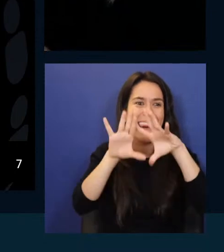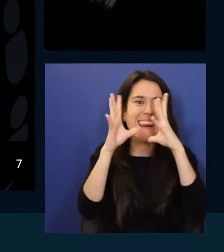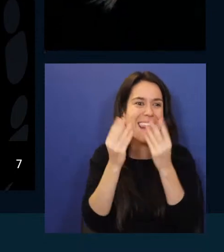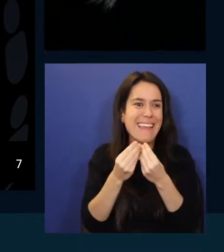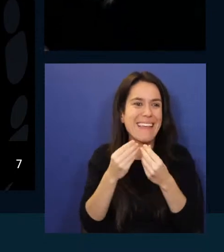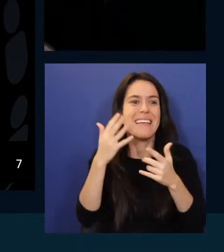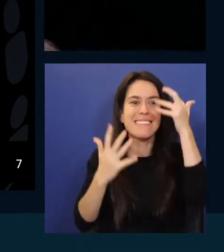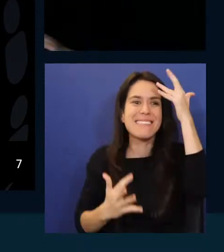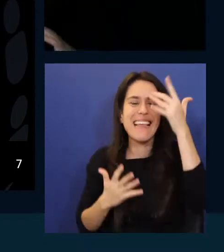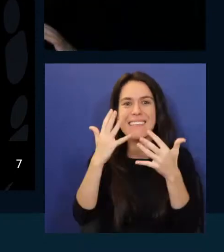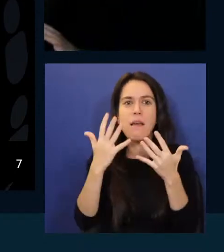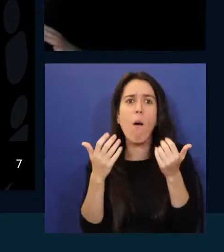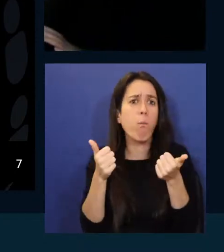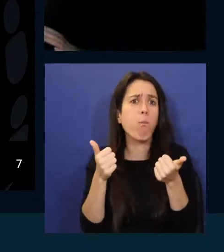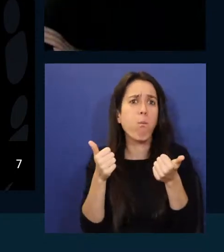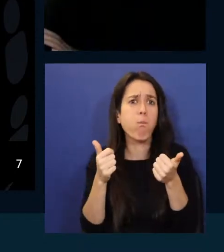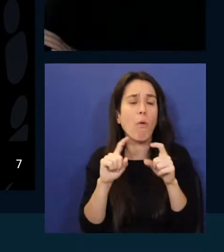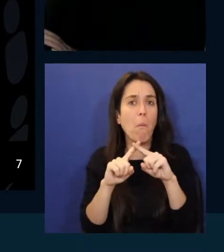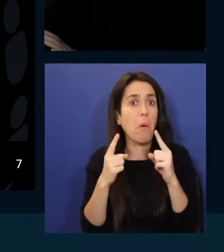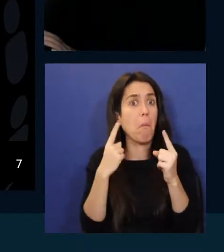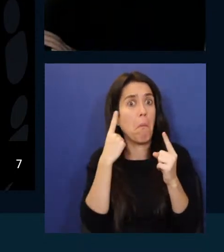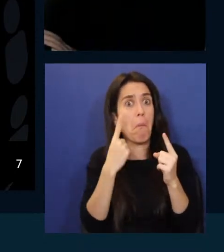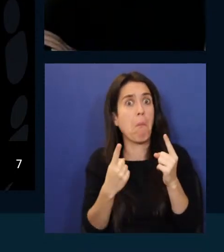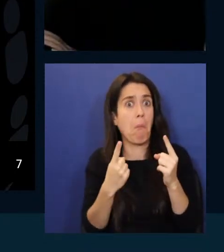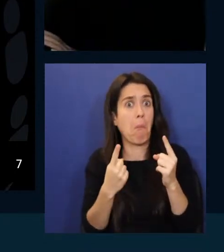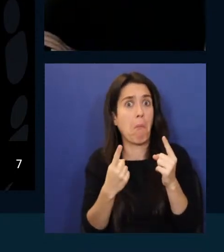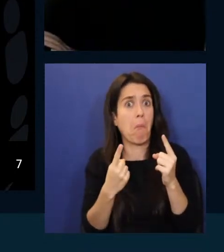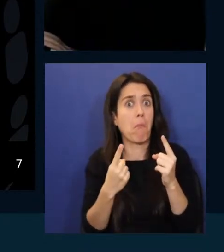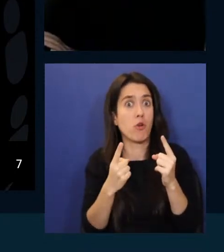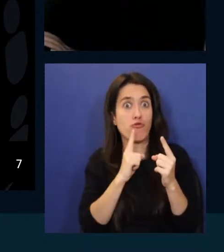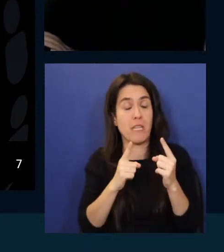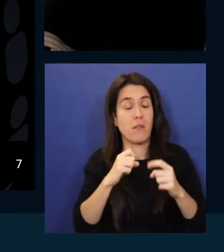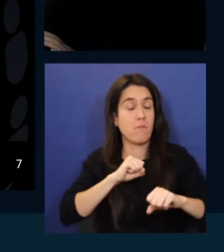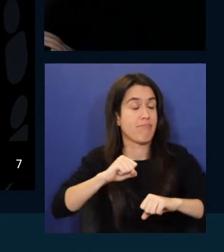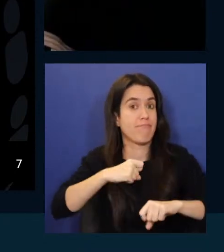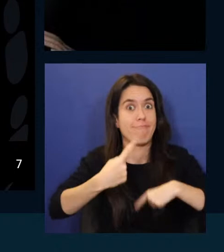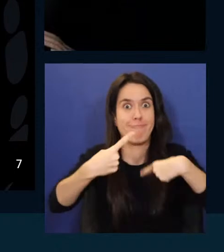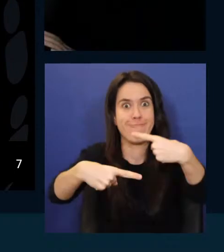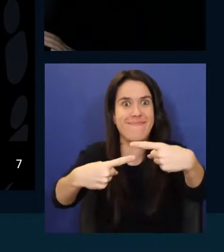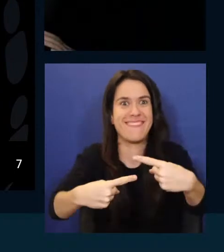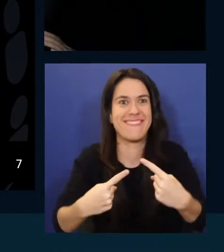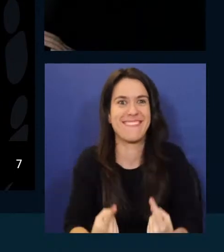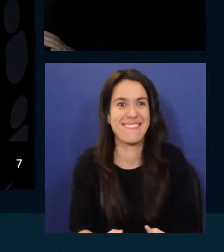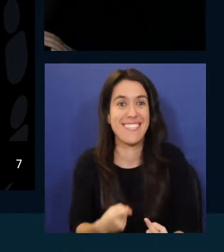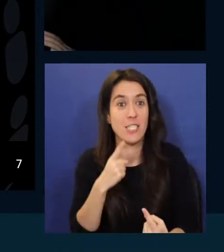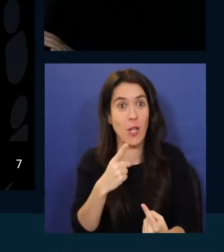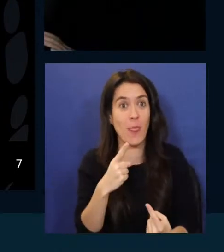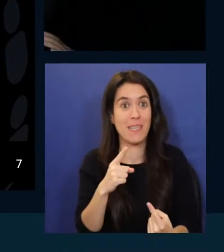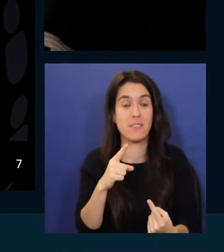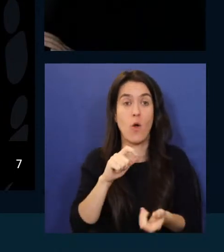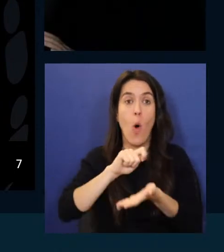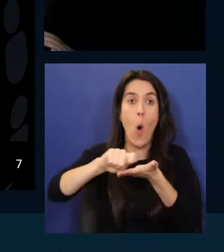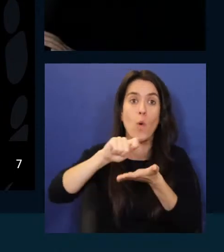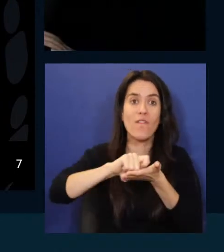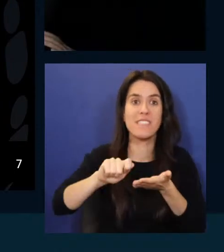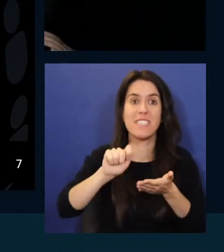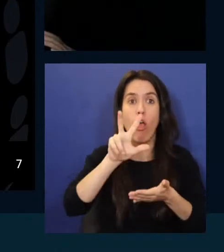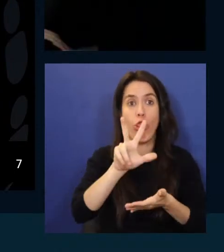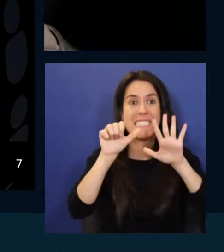there, but it's a real accelerator. And that Office 365 user activity